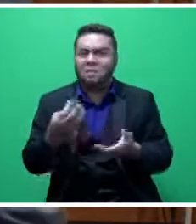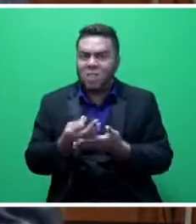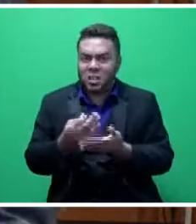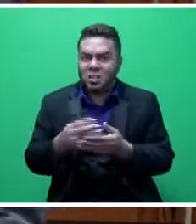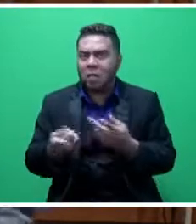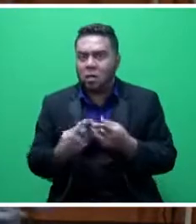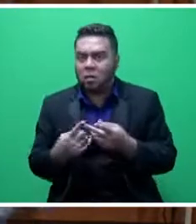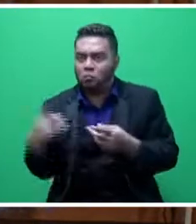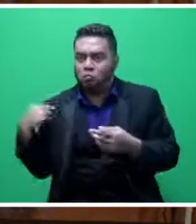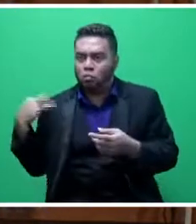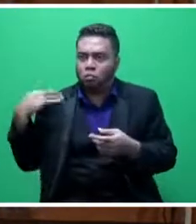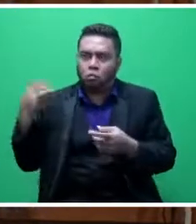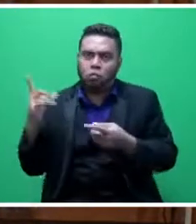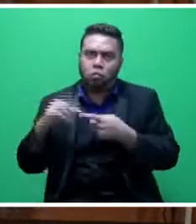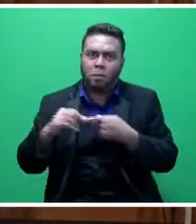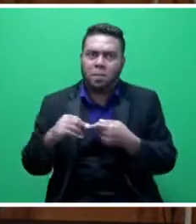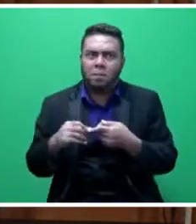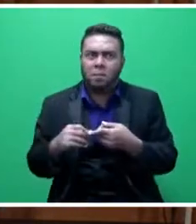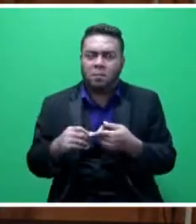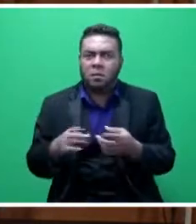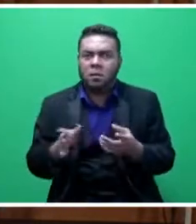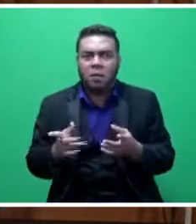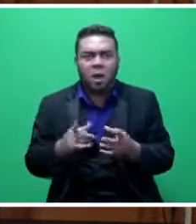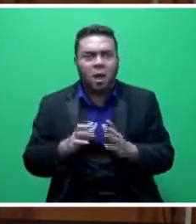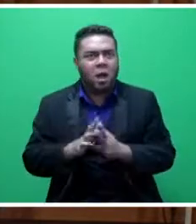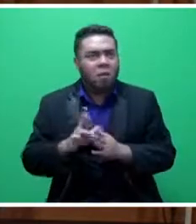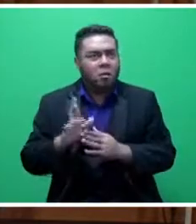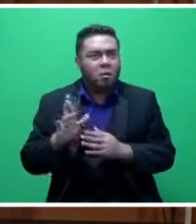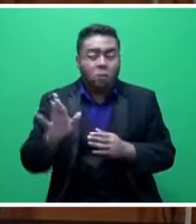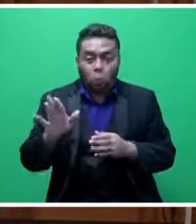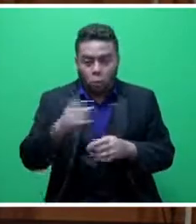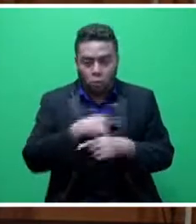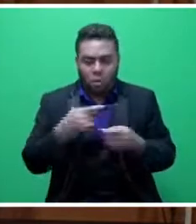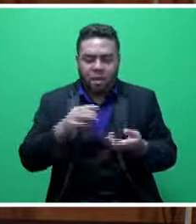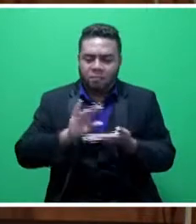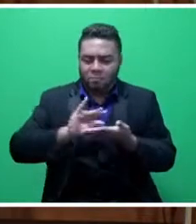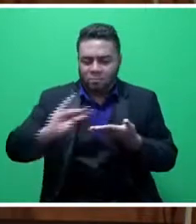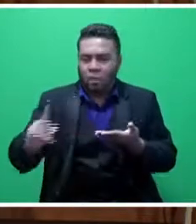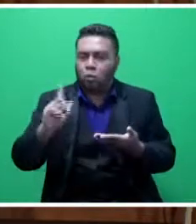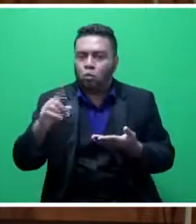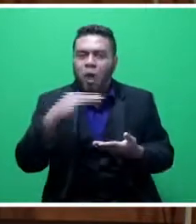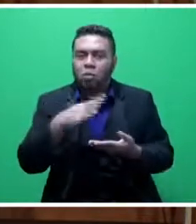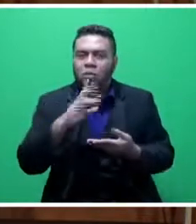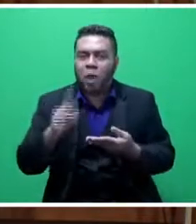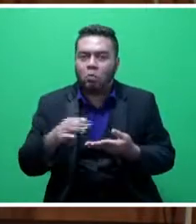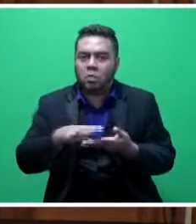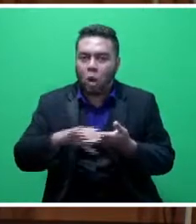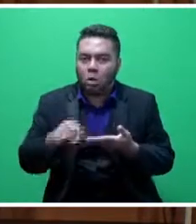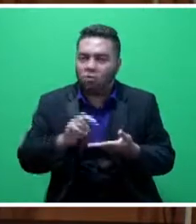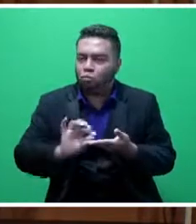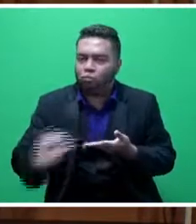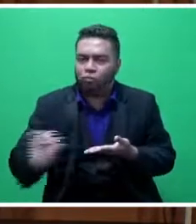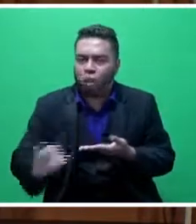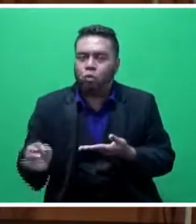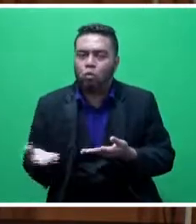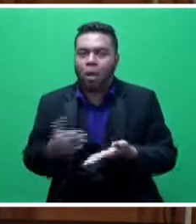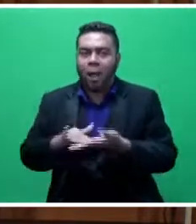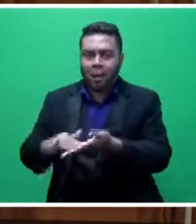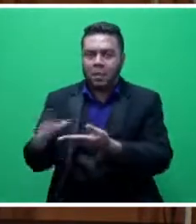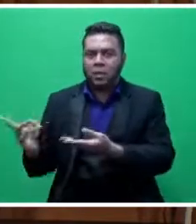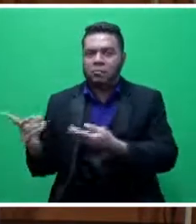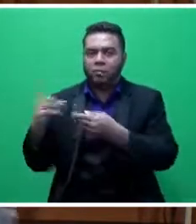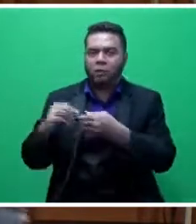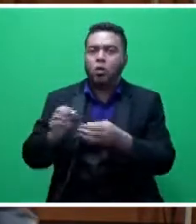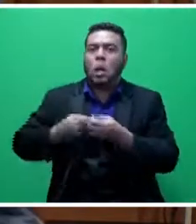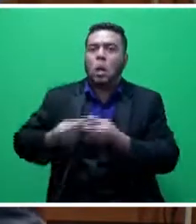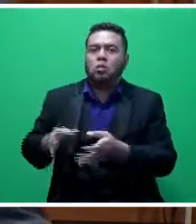Like small towns like Taguas of the world, etc. We've allocated $200,000 in the budget to help them supplement their loss of